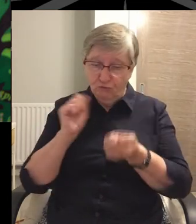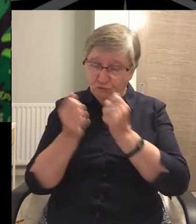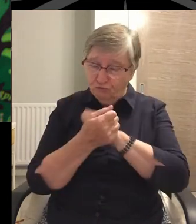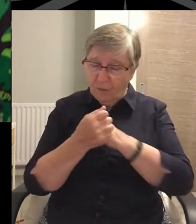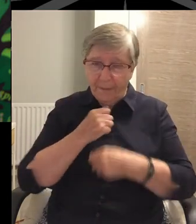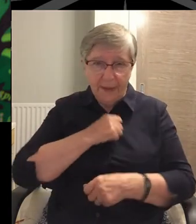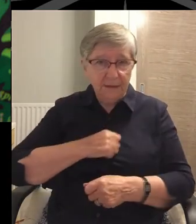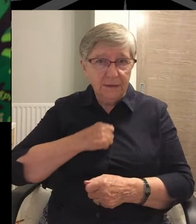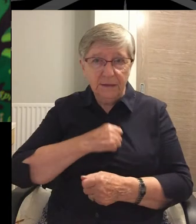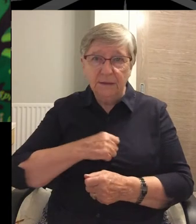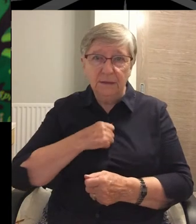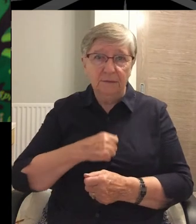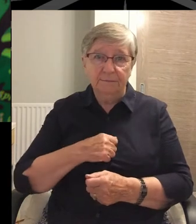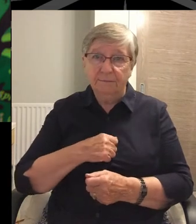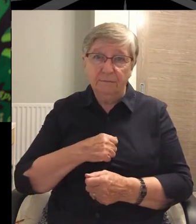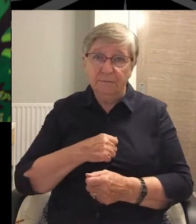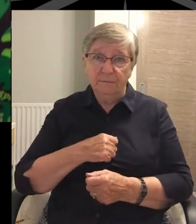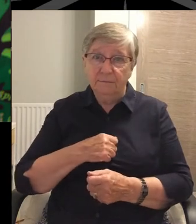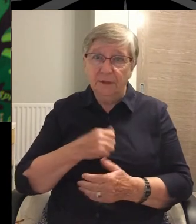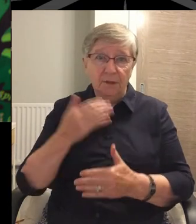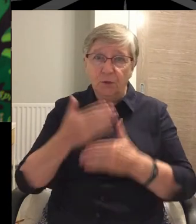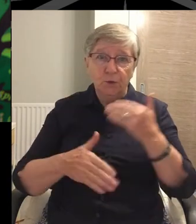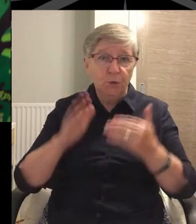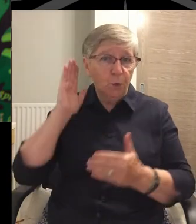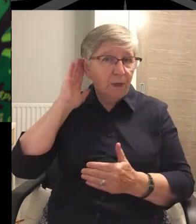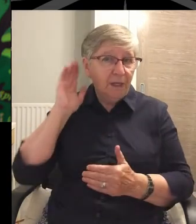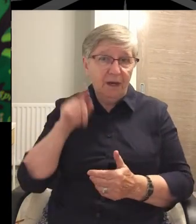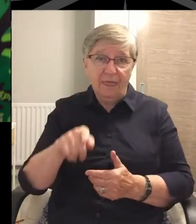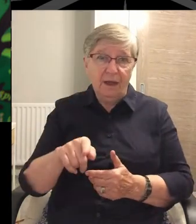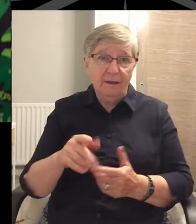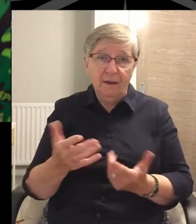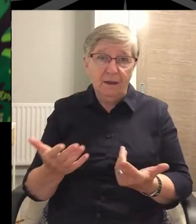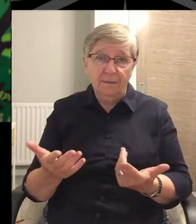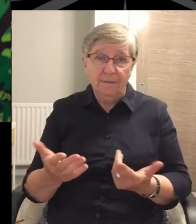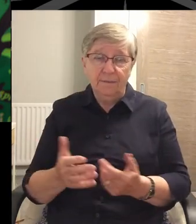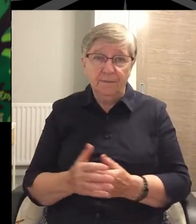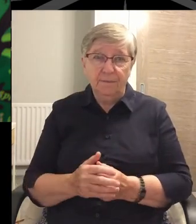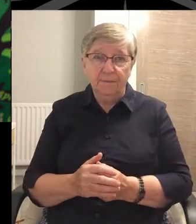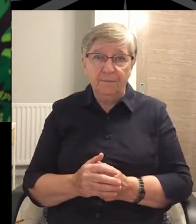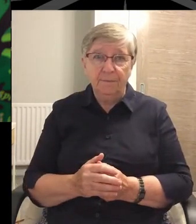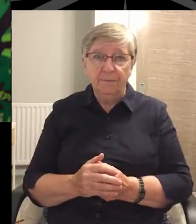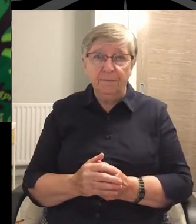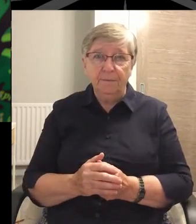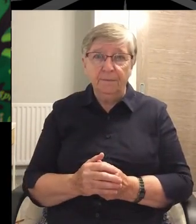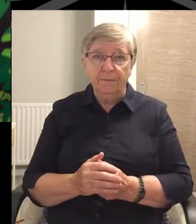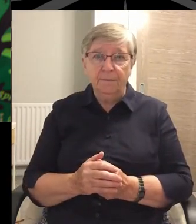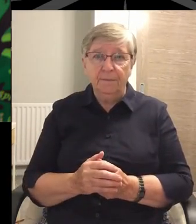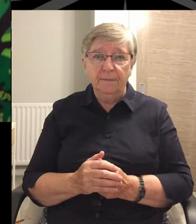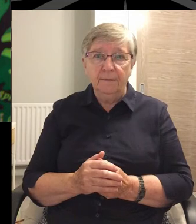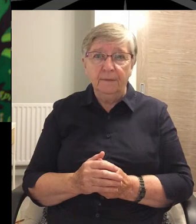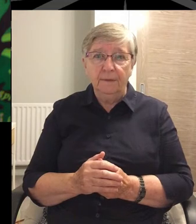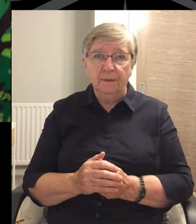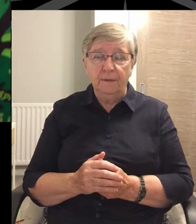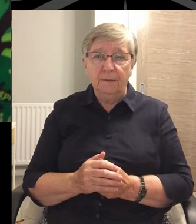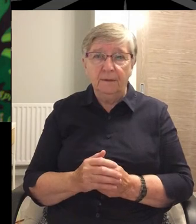shame and repentance is not one I hear.